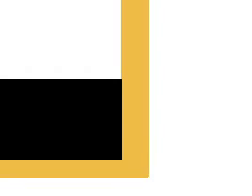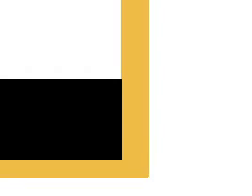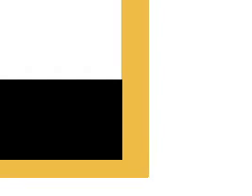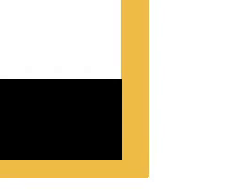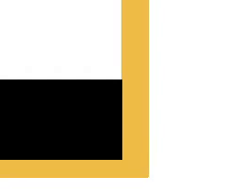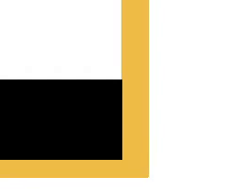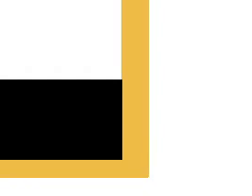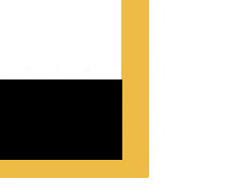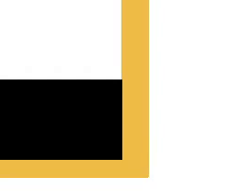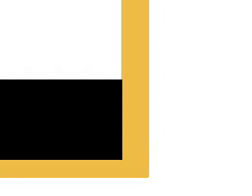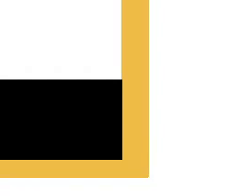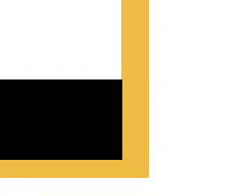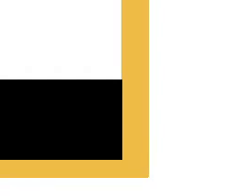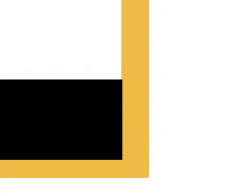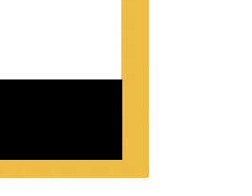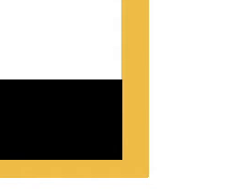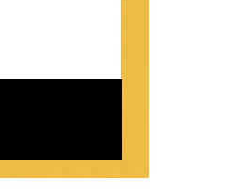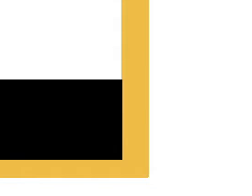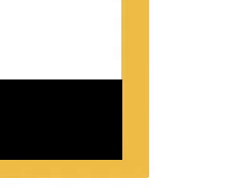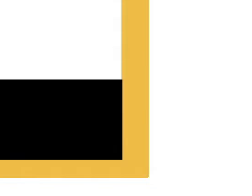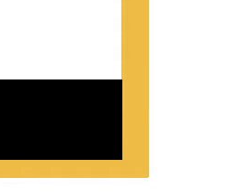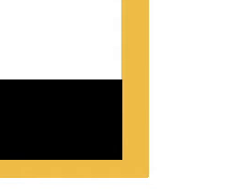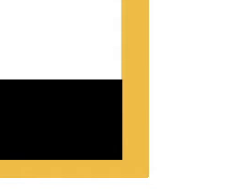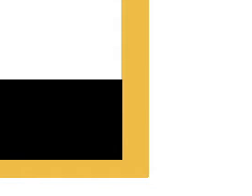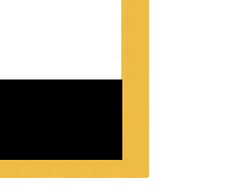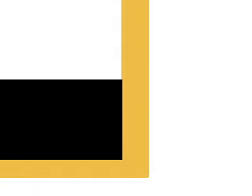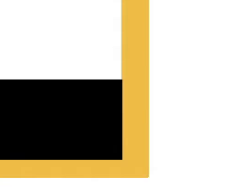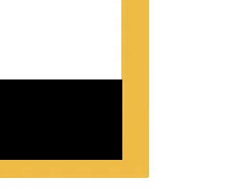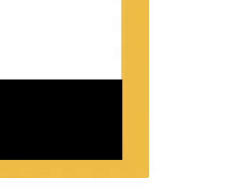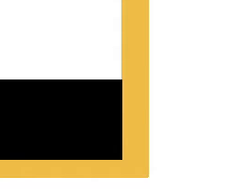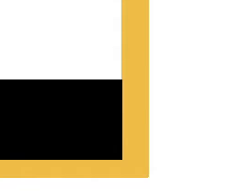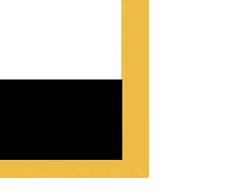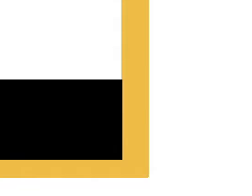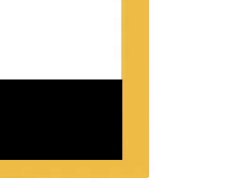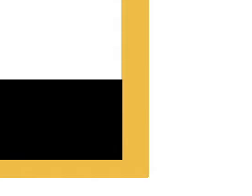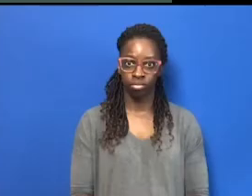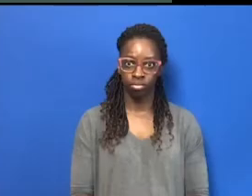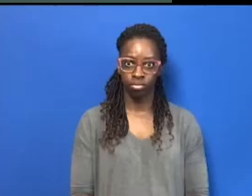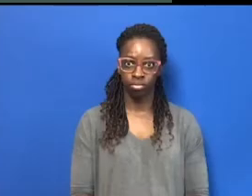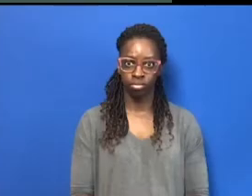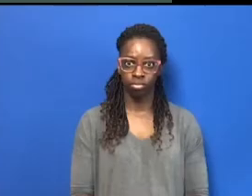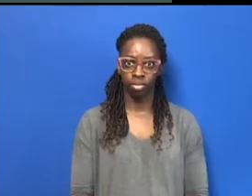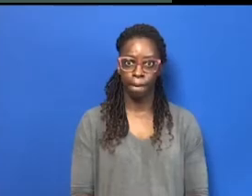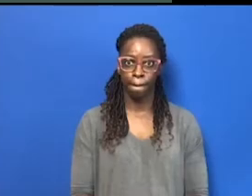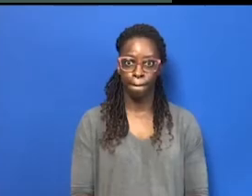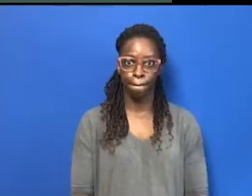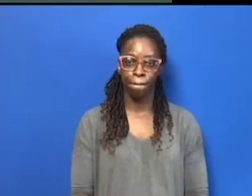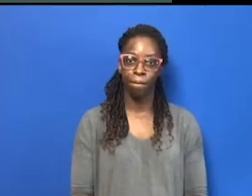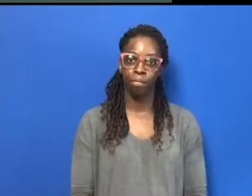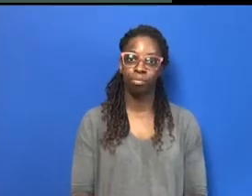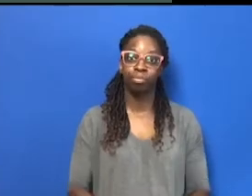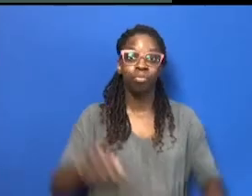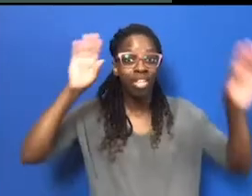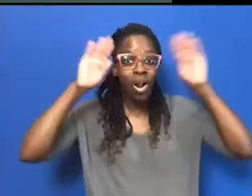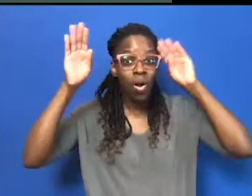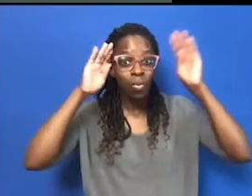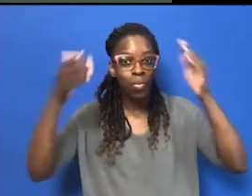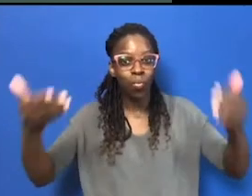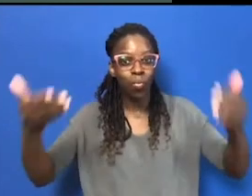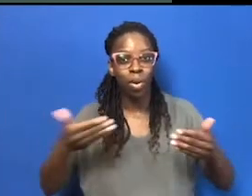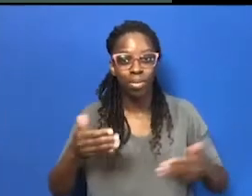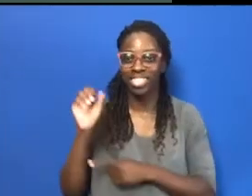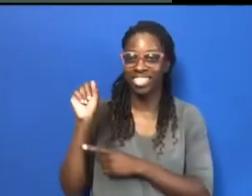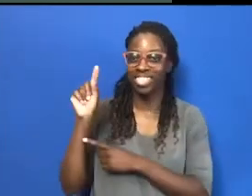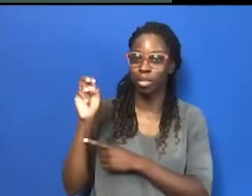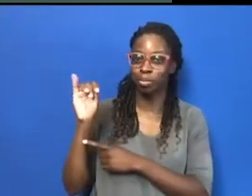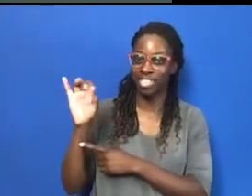present STEM Instructional Strategies for Young Children with Disabilities. Hi, welcome to our STEMIEFest